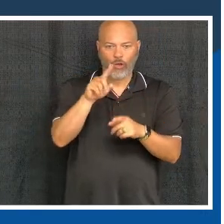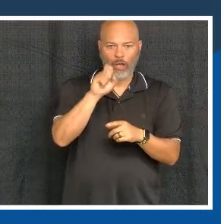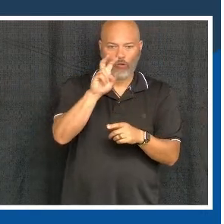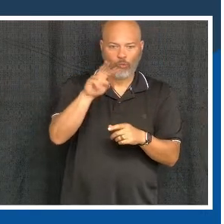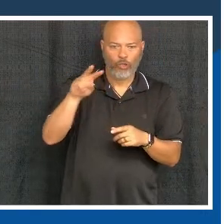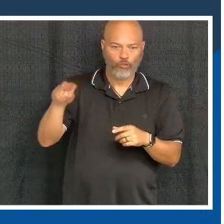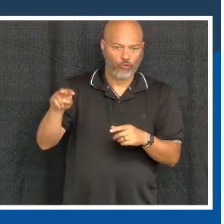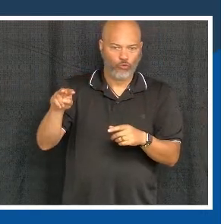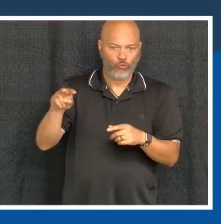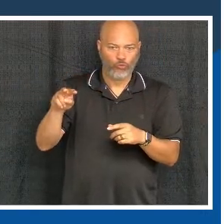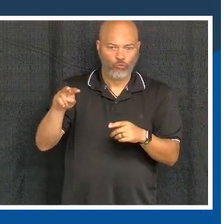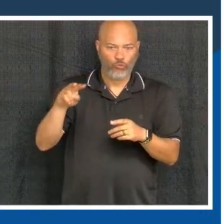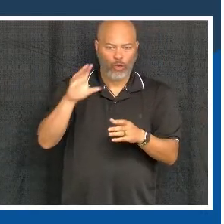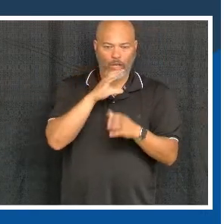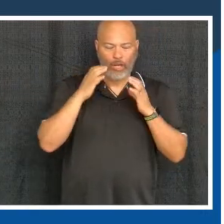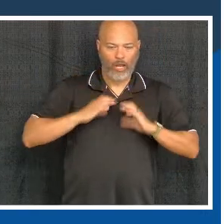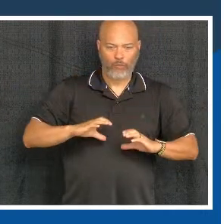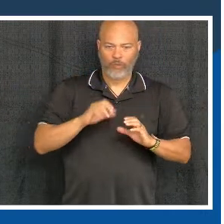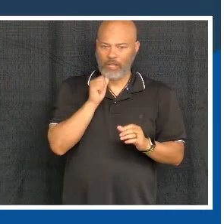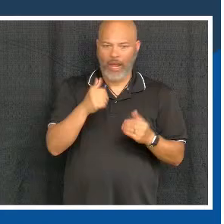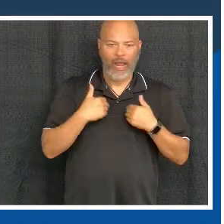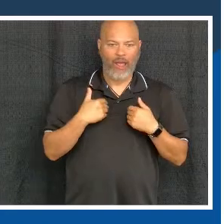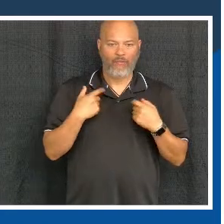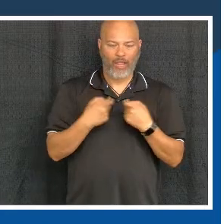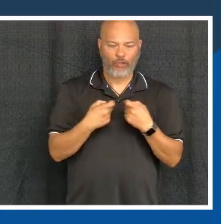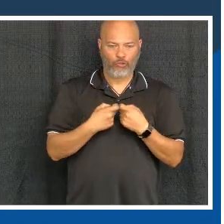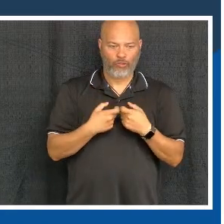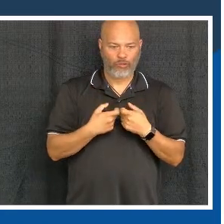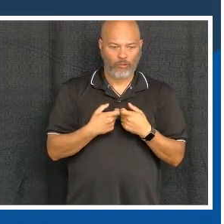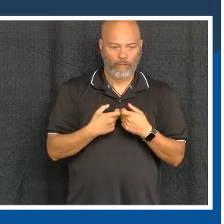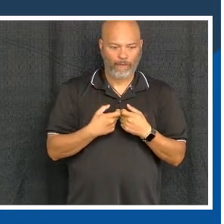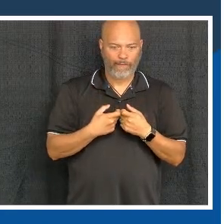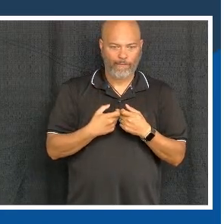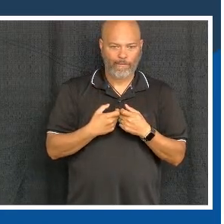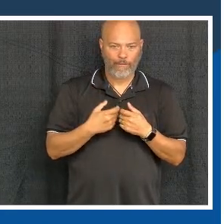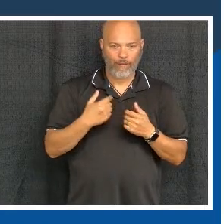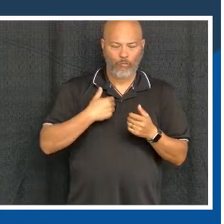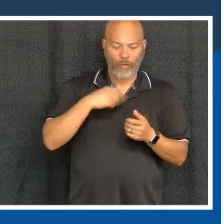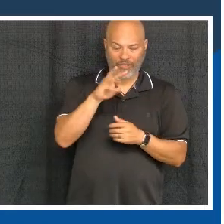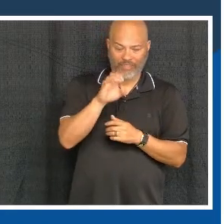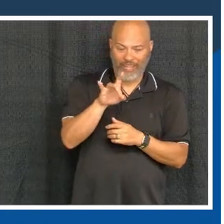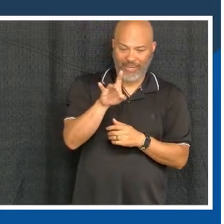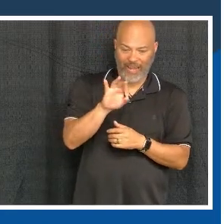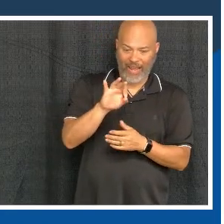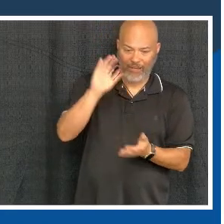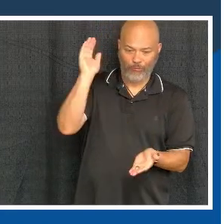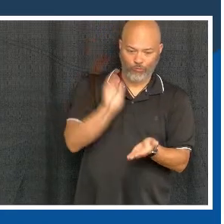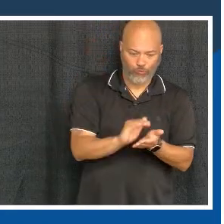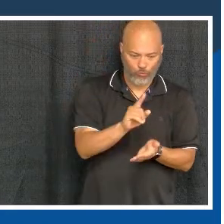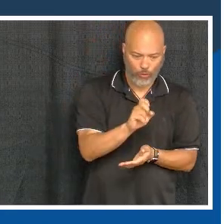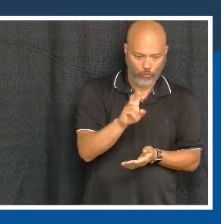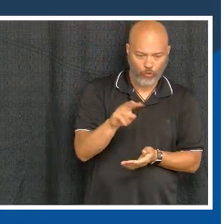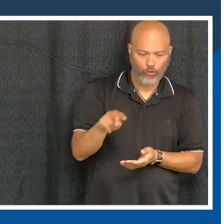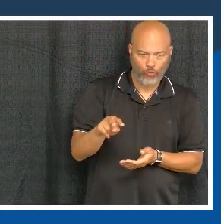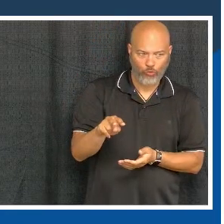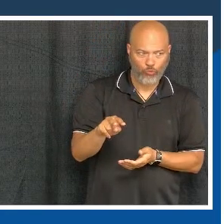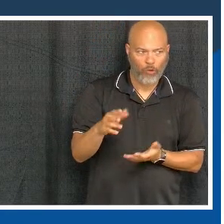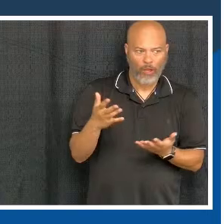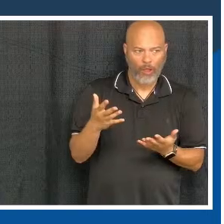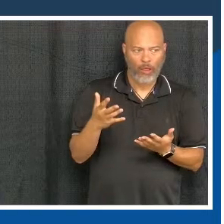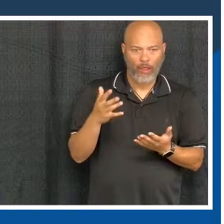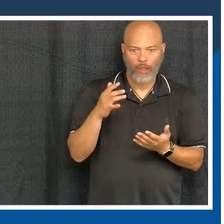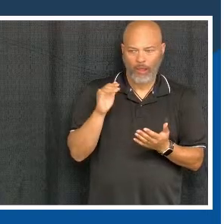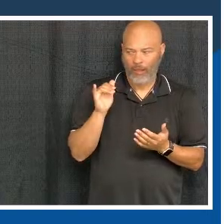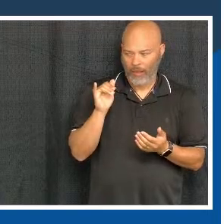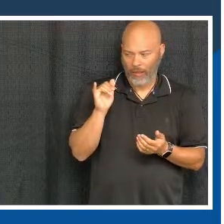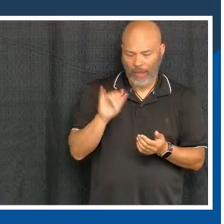we could roll a truck or get out of the parking lot, automatically we were down from 689 to 122. So that's